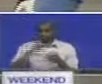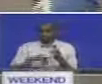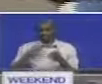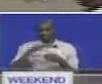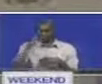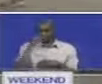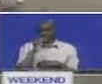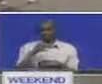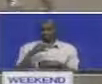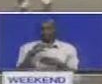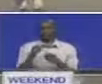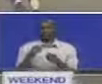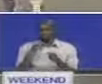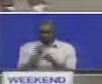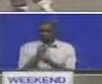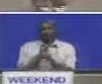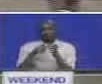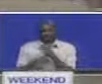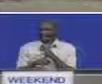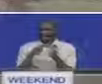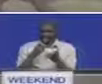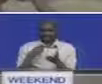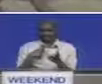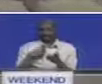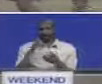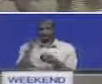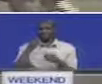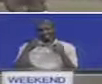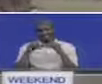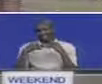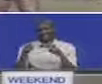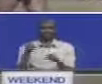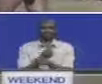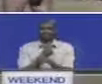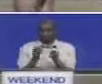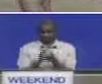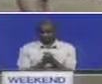kept Homeboyz' defense on toes for the better part of the tie.